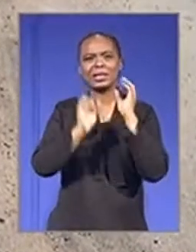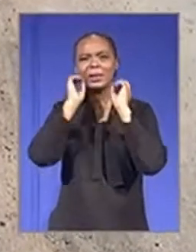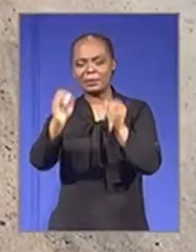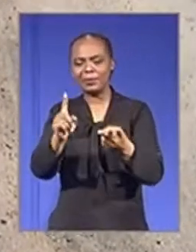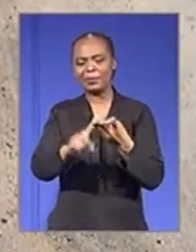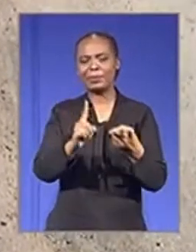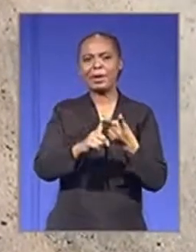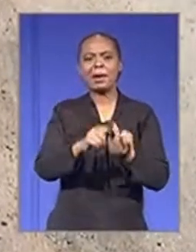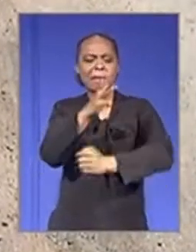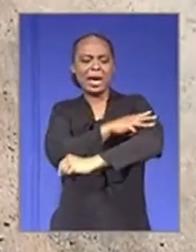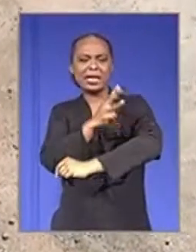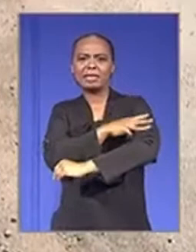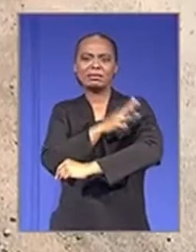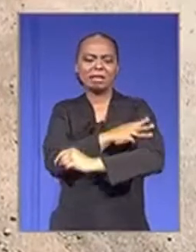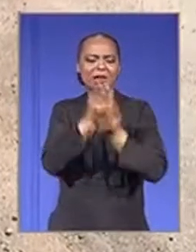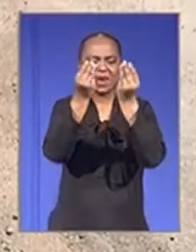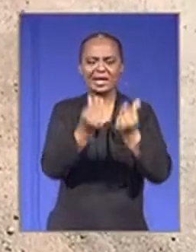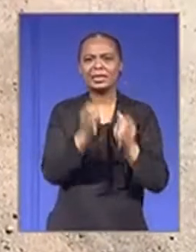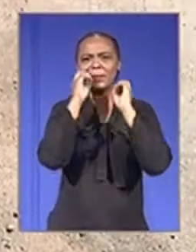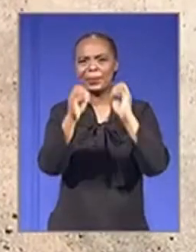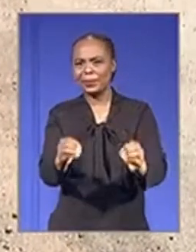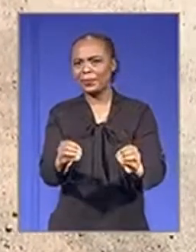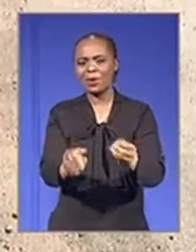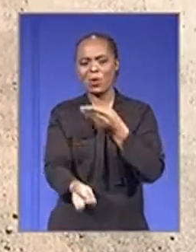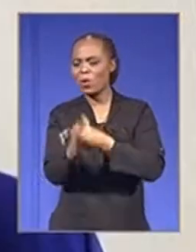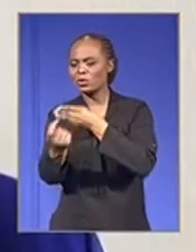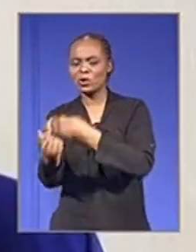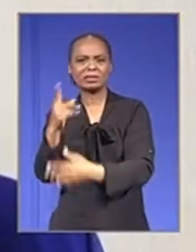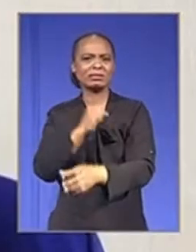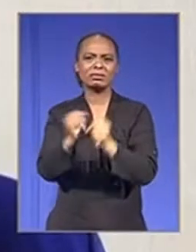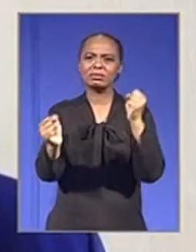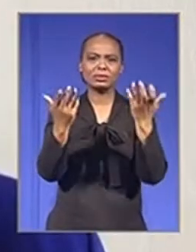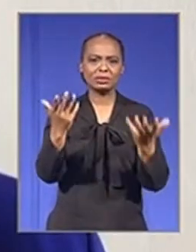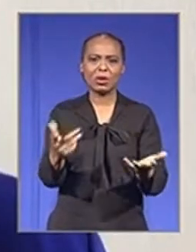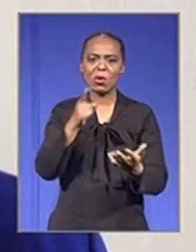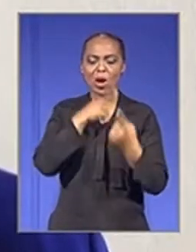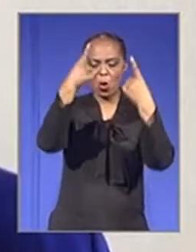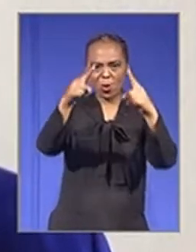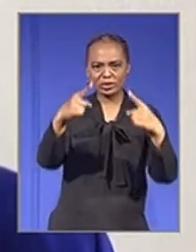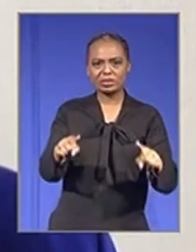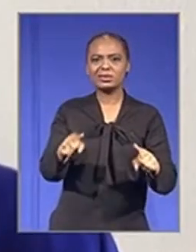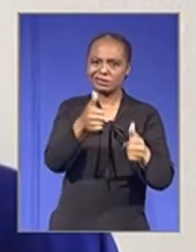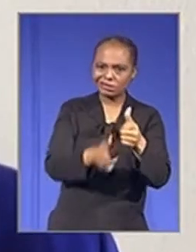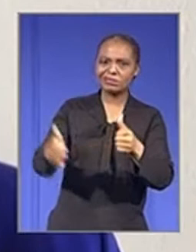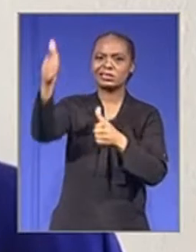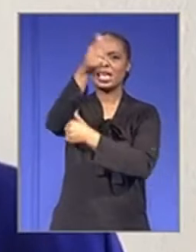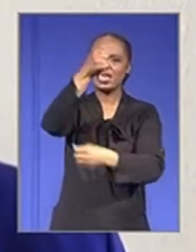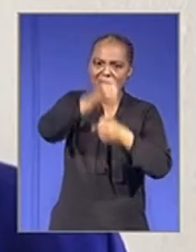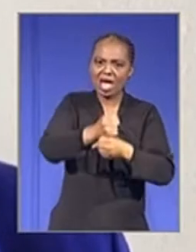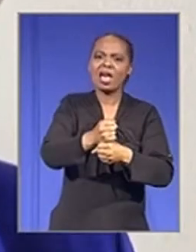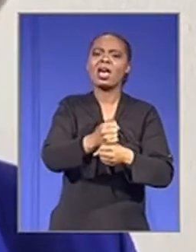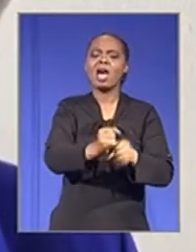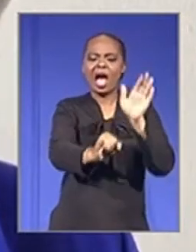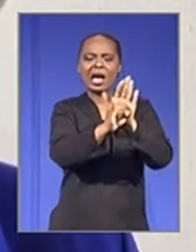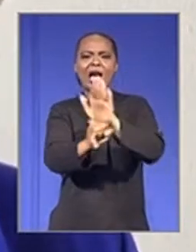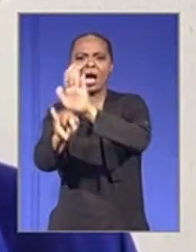financial management, and there are no consequences. This has been raised by the Auditor General every year, but still